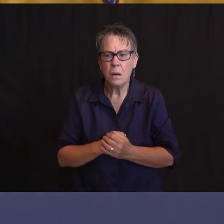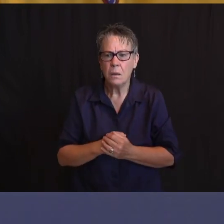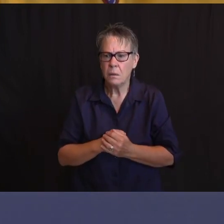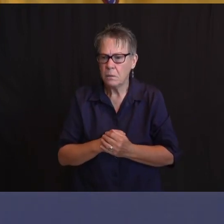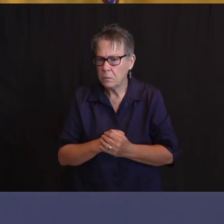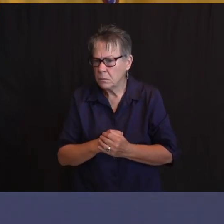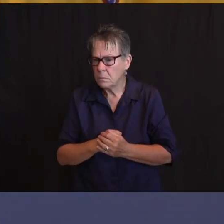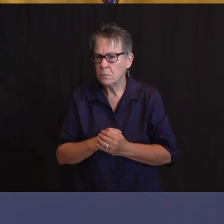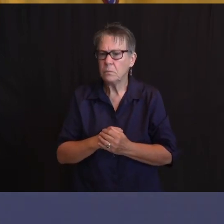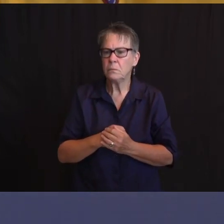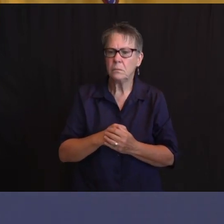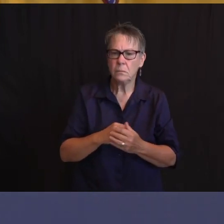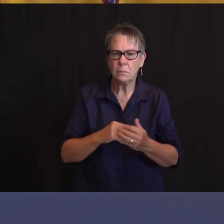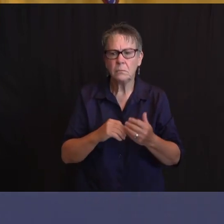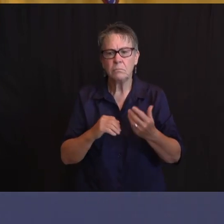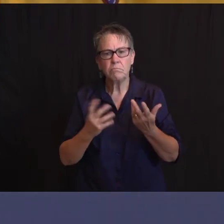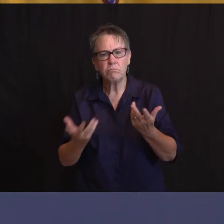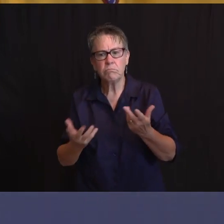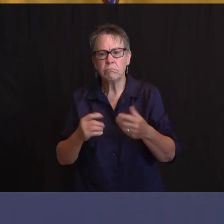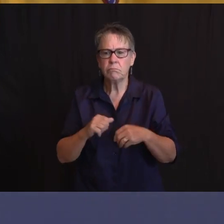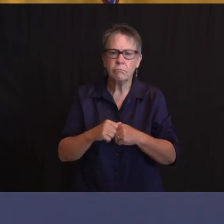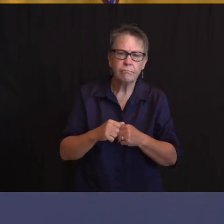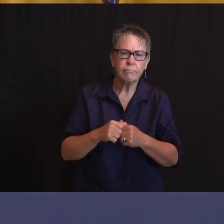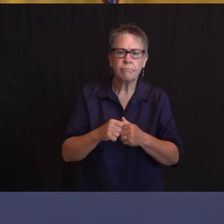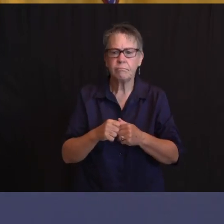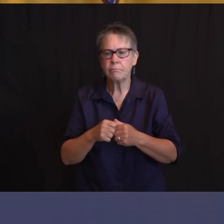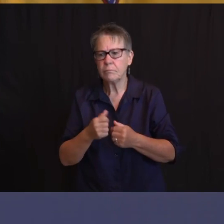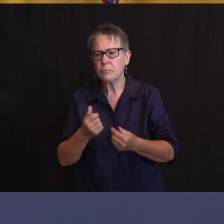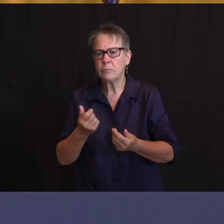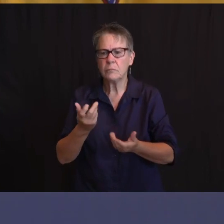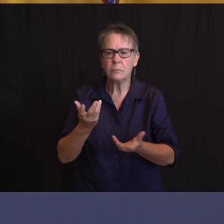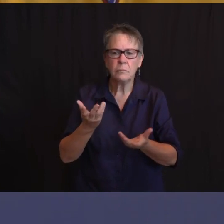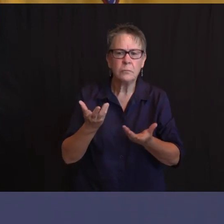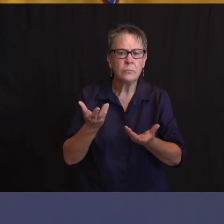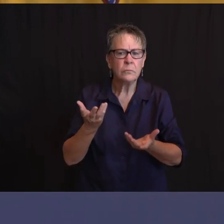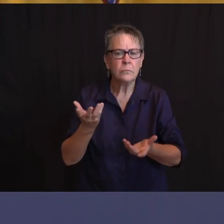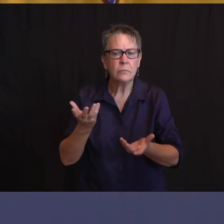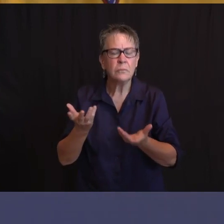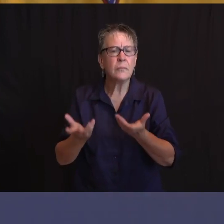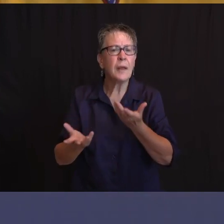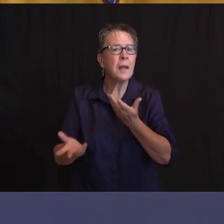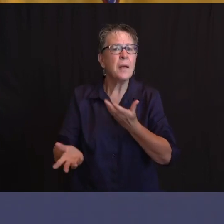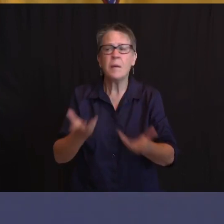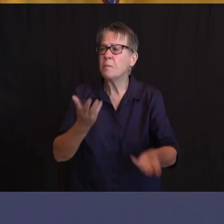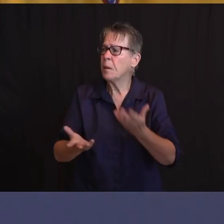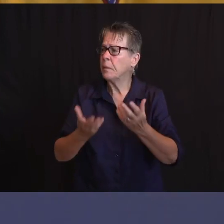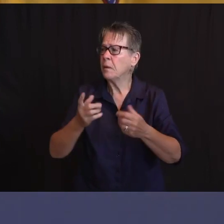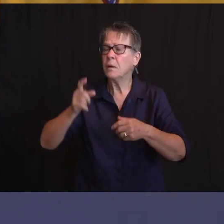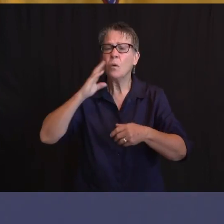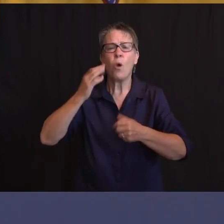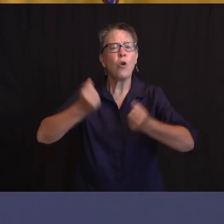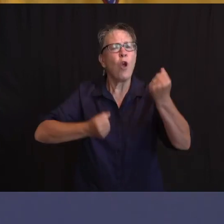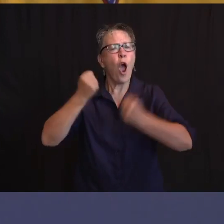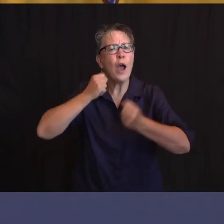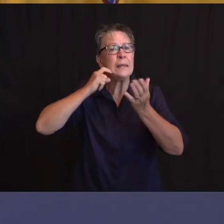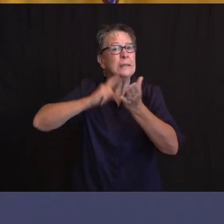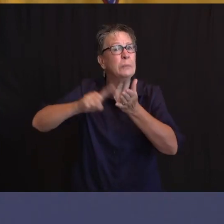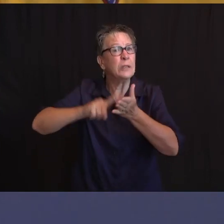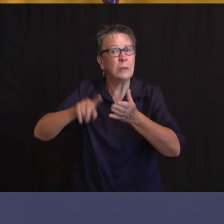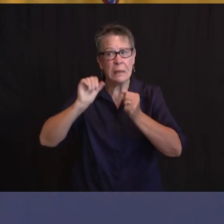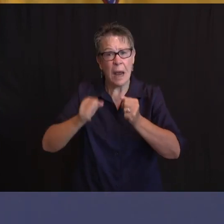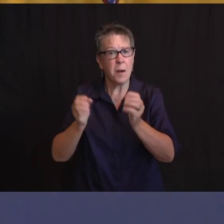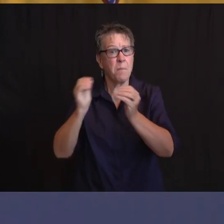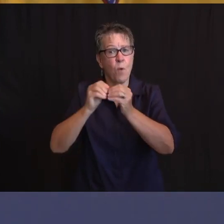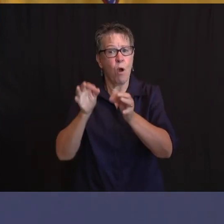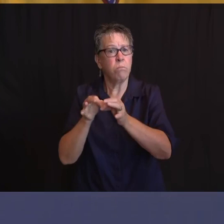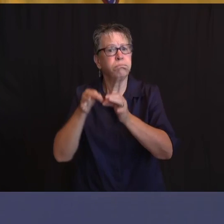some MVC things like car inspections and license renewals, specifically ones that require you to go to an MVC office, considering the